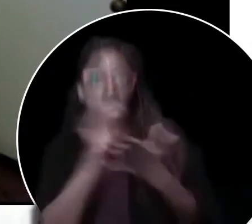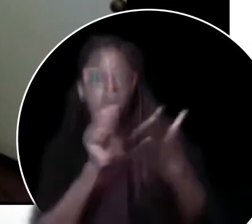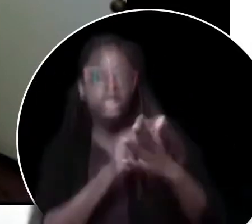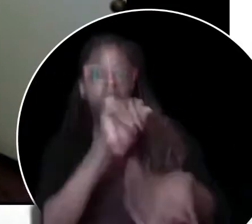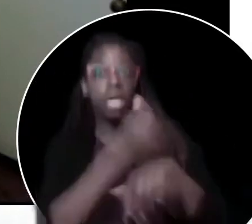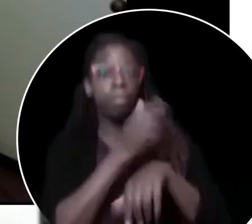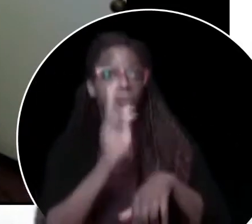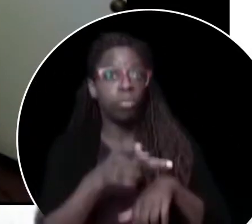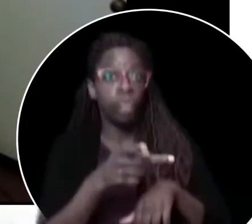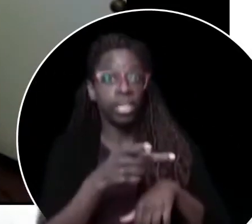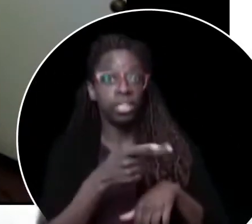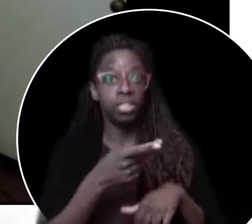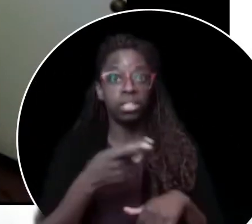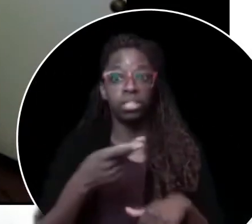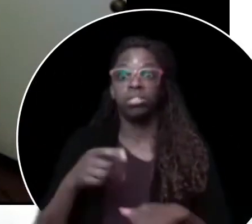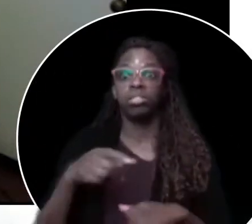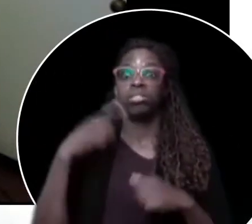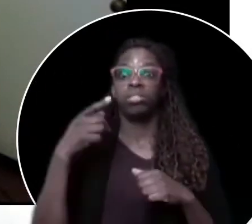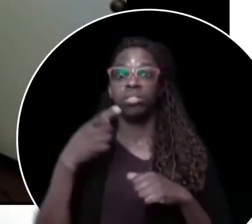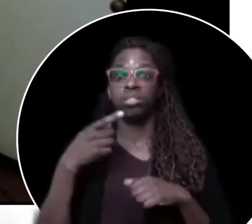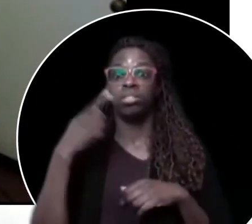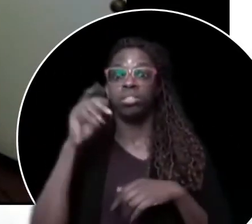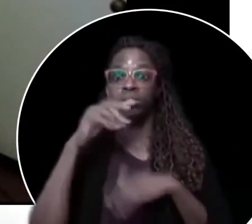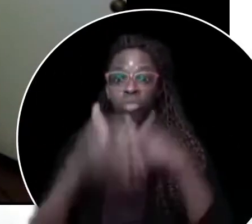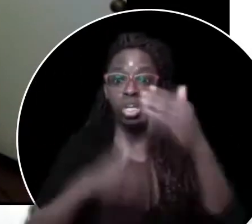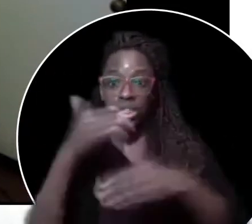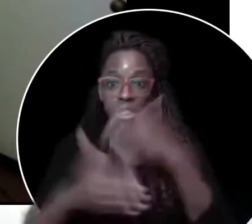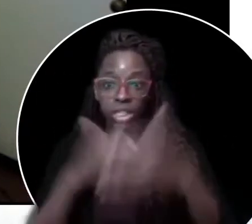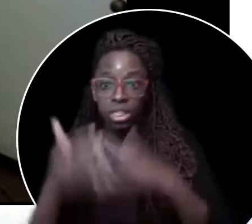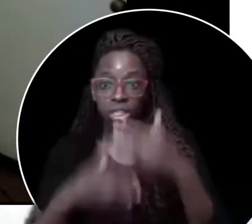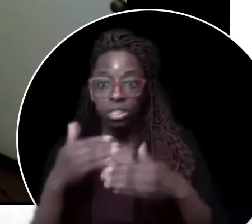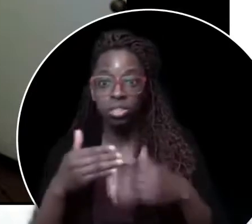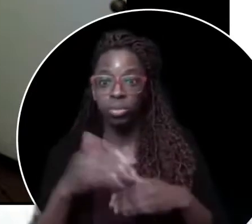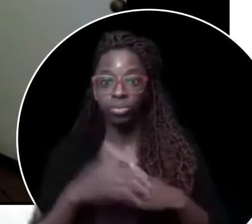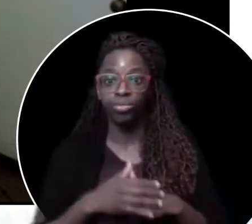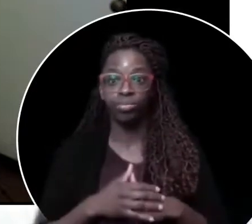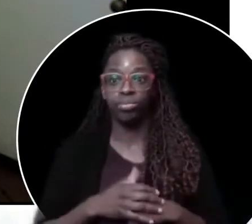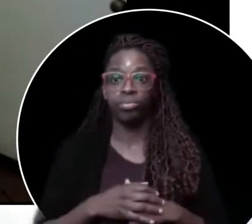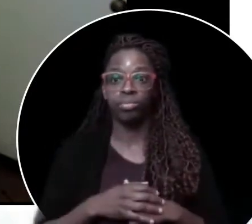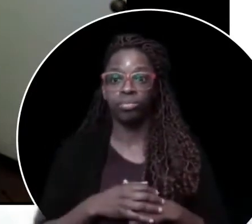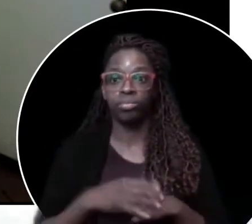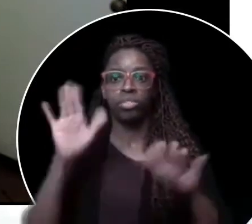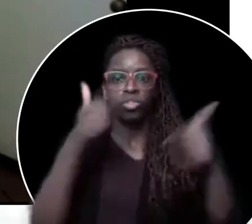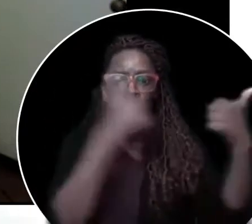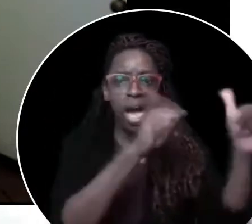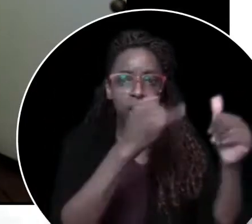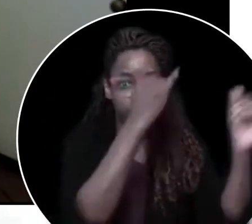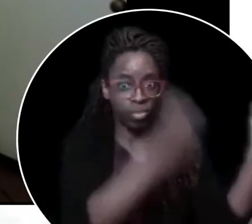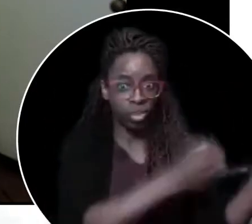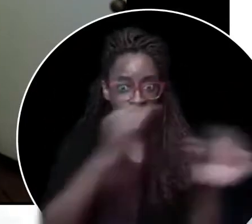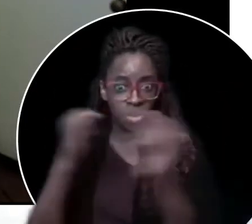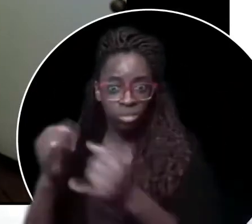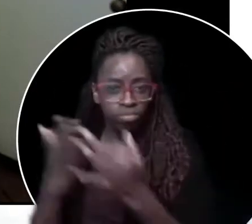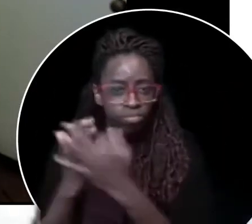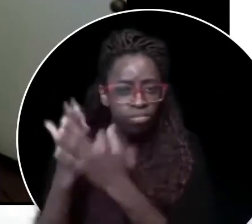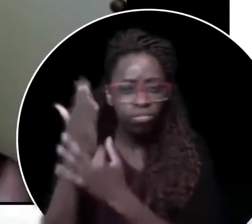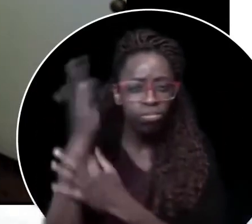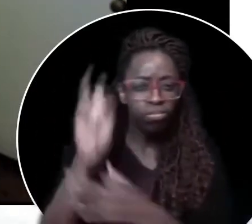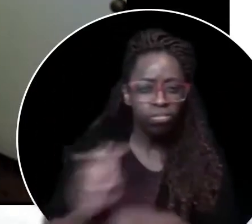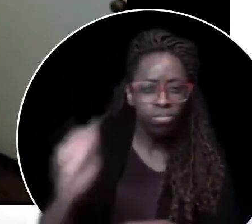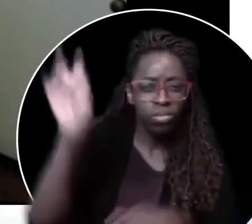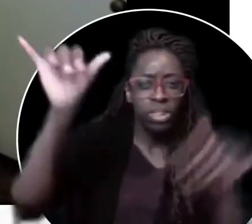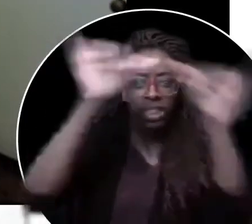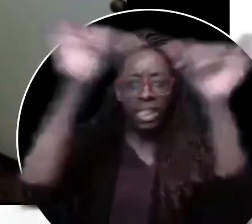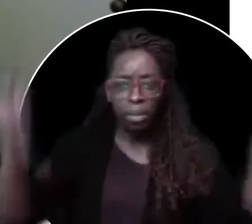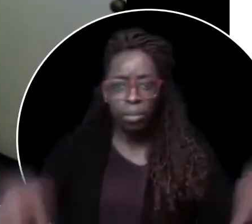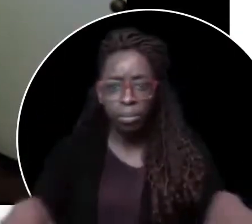of trying to help individuals navigate a system and ensuring that this individual gets a particular benefit through